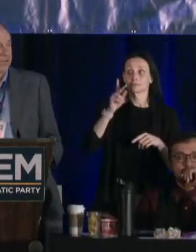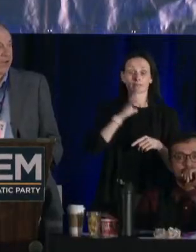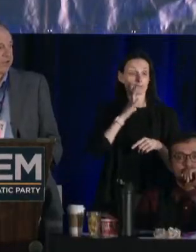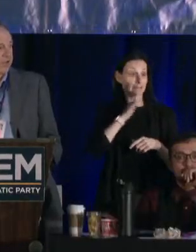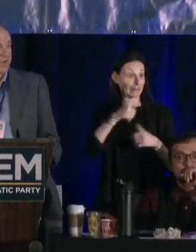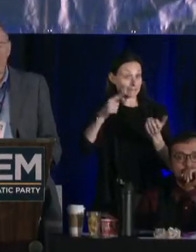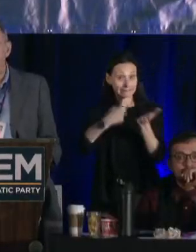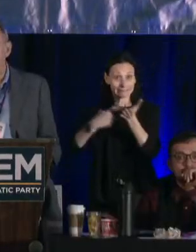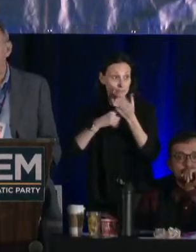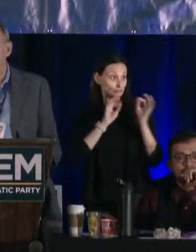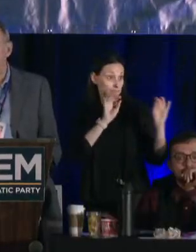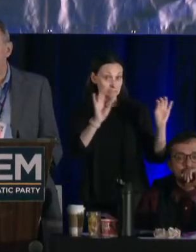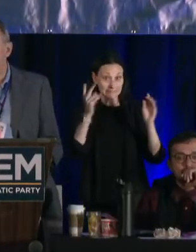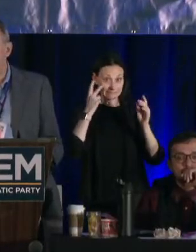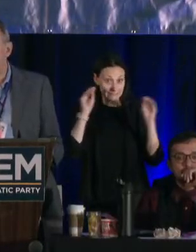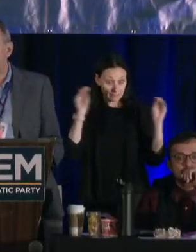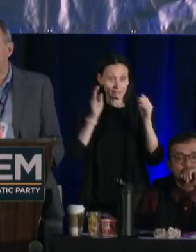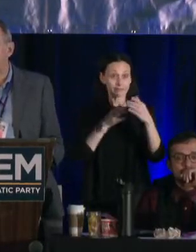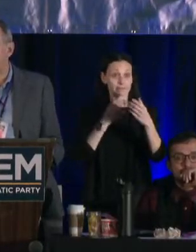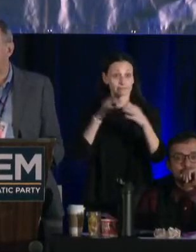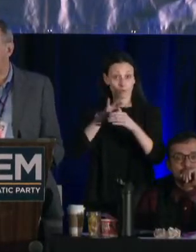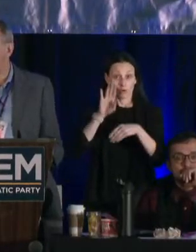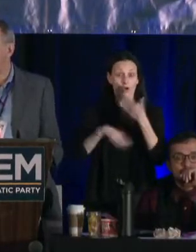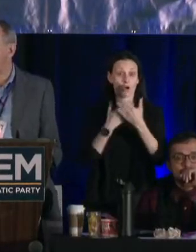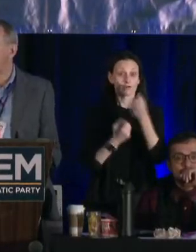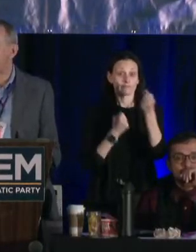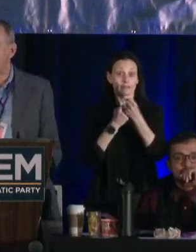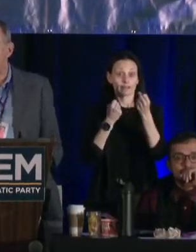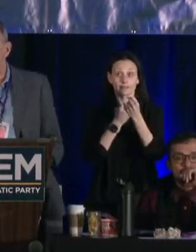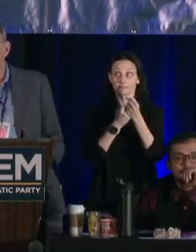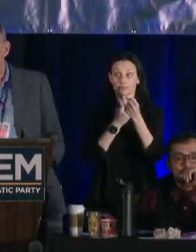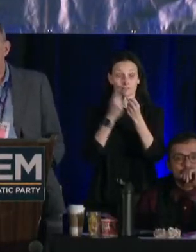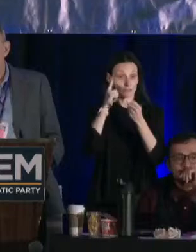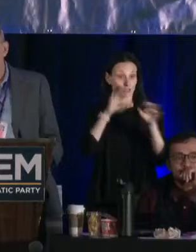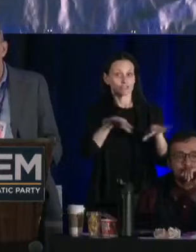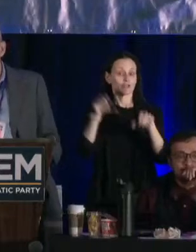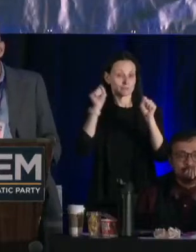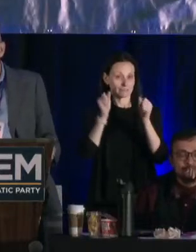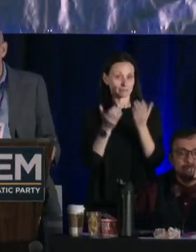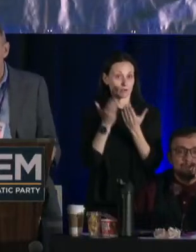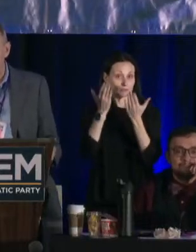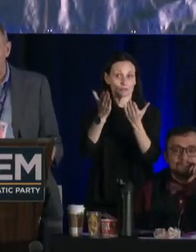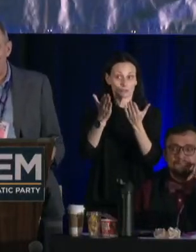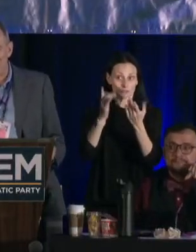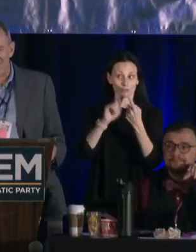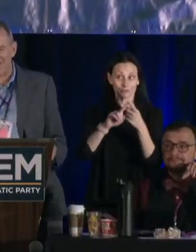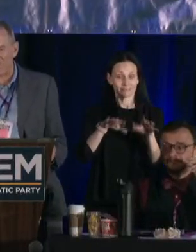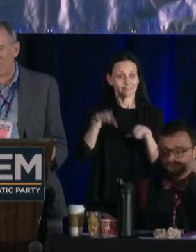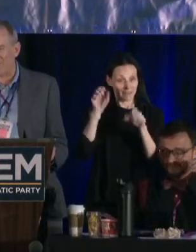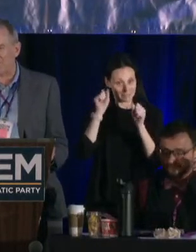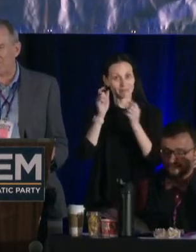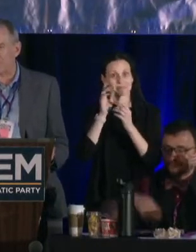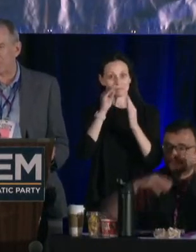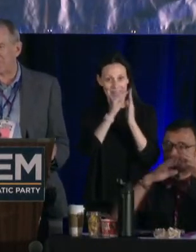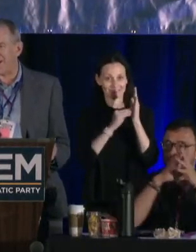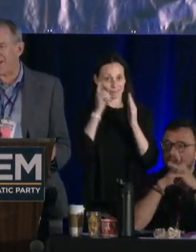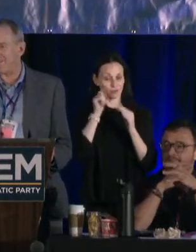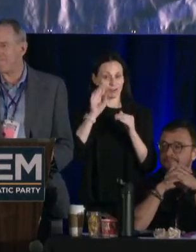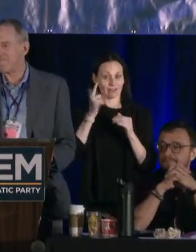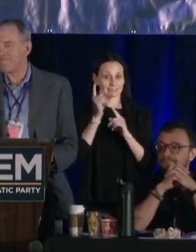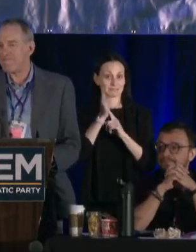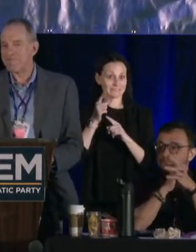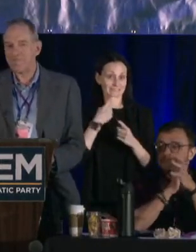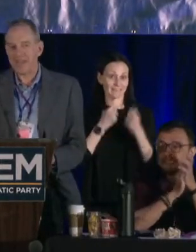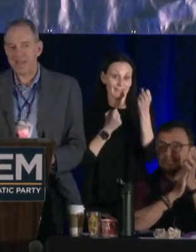there any discussion? Seeing none, move to a vote. All those in favor of adopting the motion to adopt the minutes from the August meeting, please say